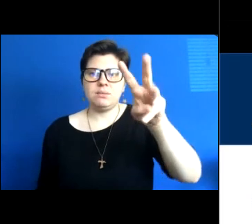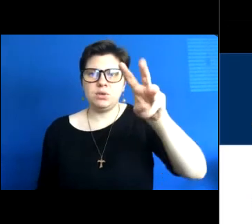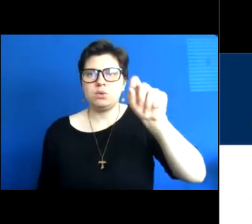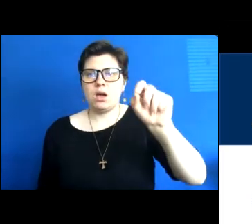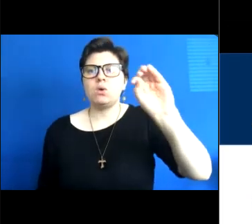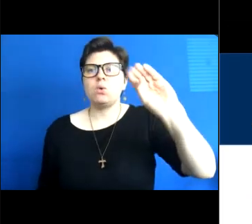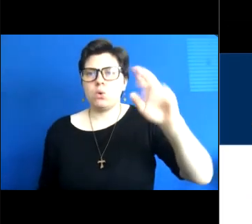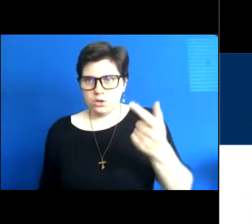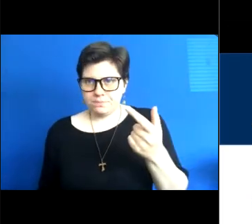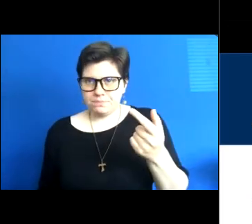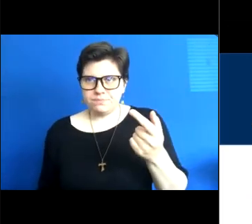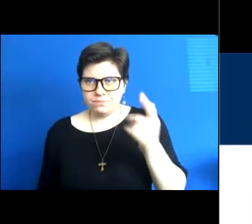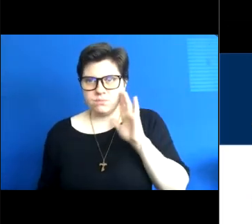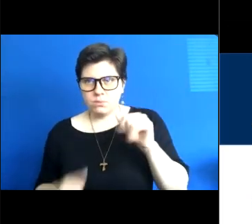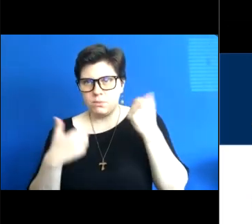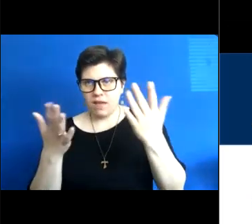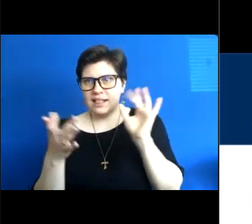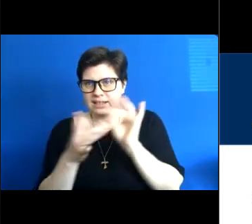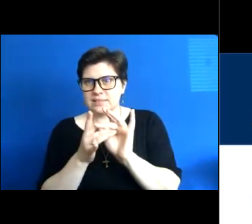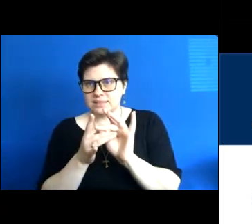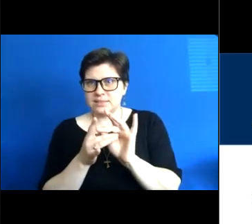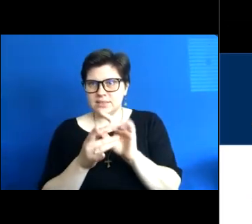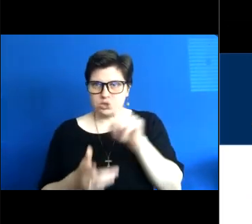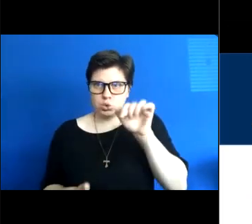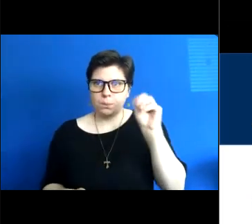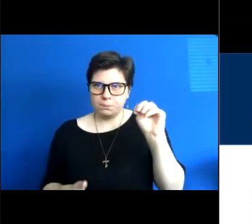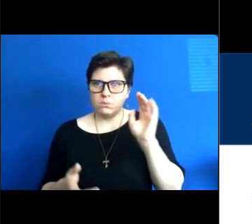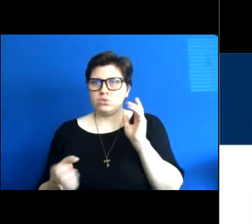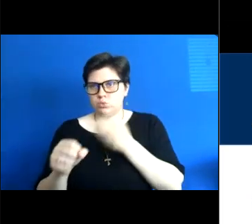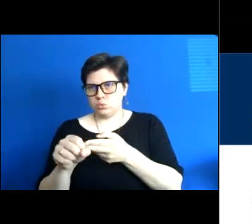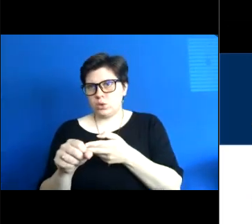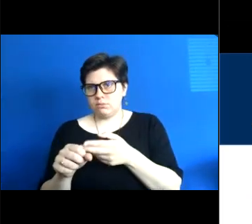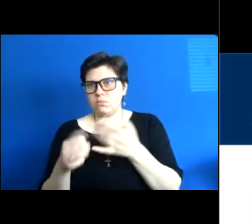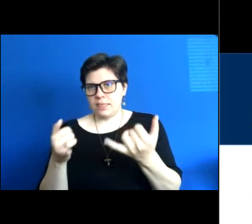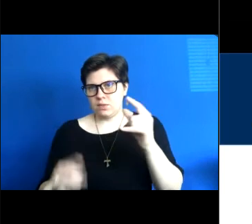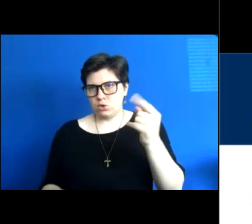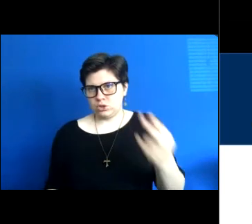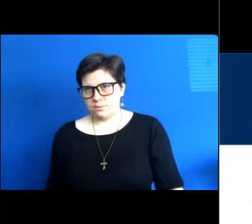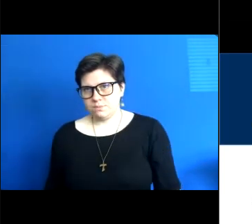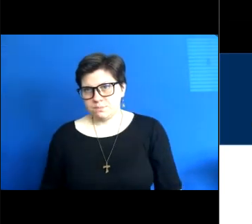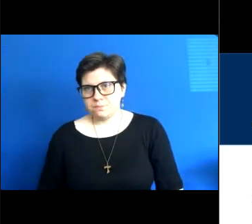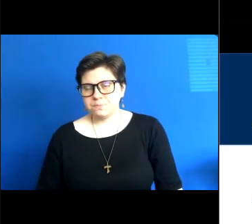and we will provide you the Zoom link to join that meeting this Thursday.